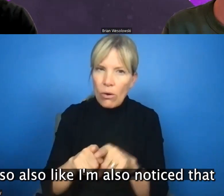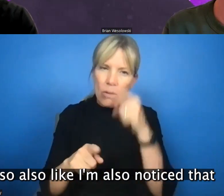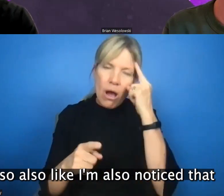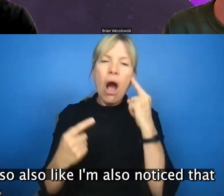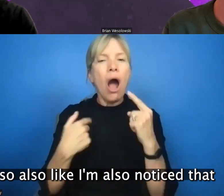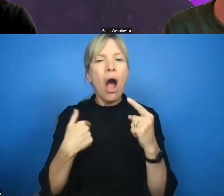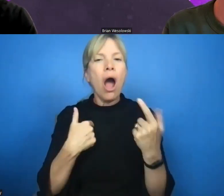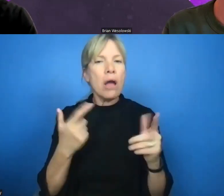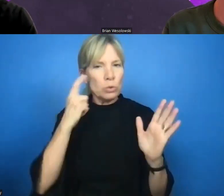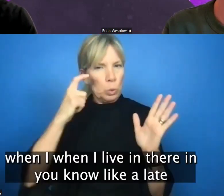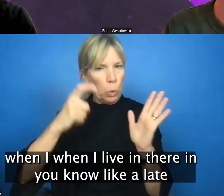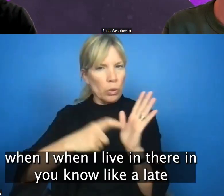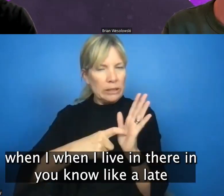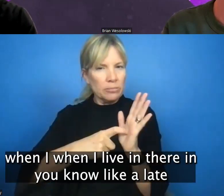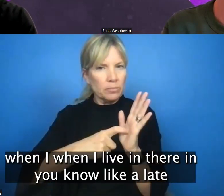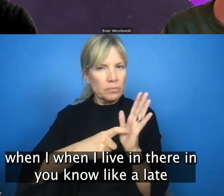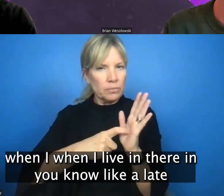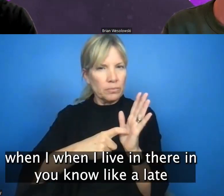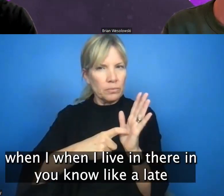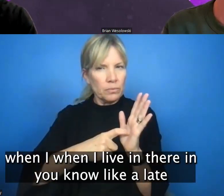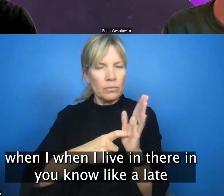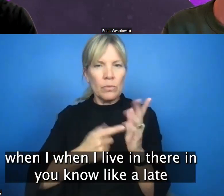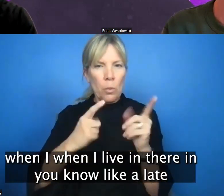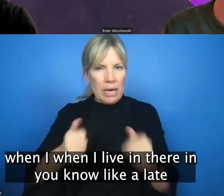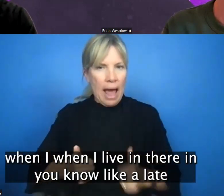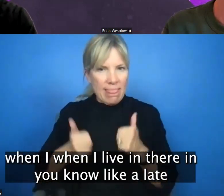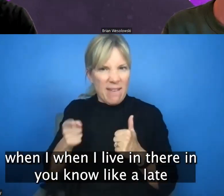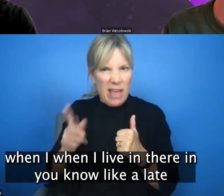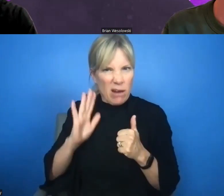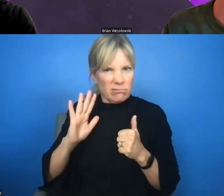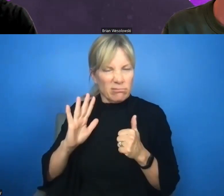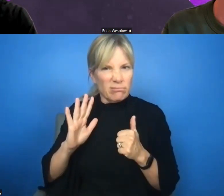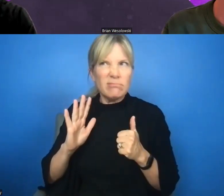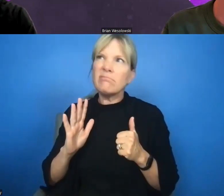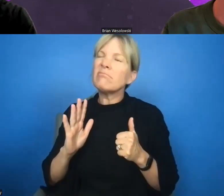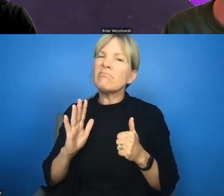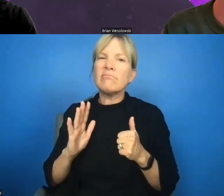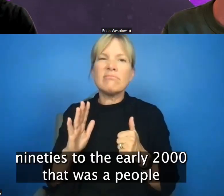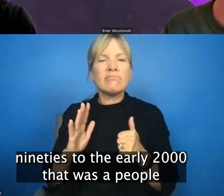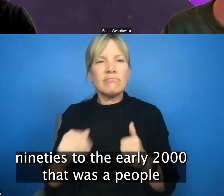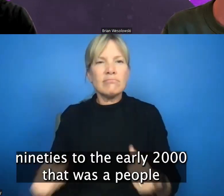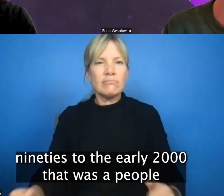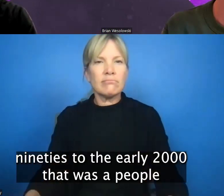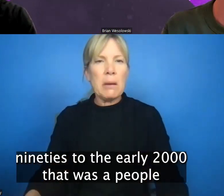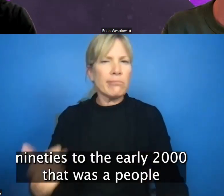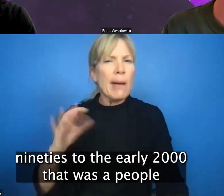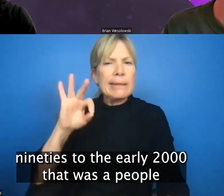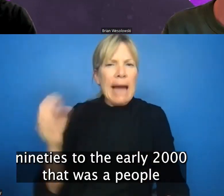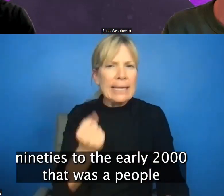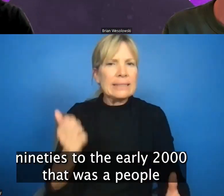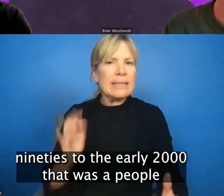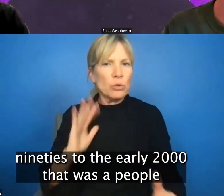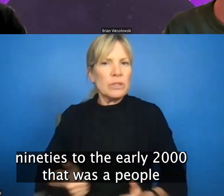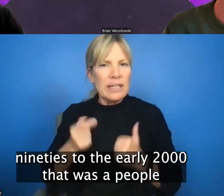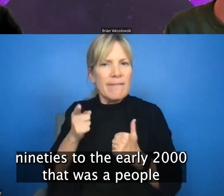also noticed that that when I live in there in like a late the 90s to